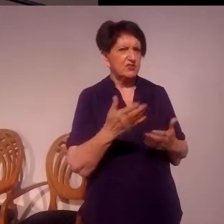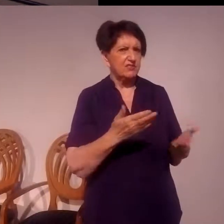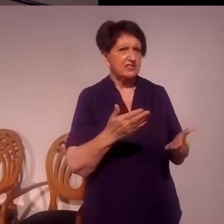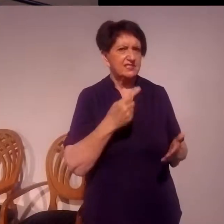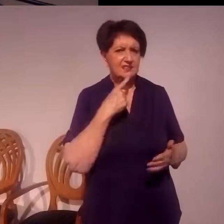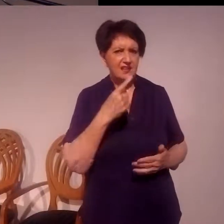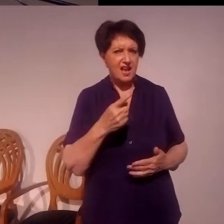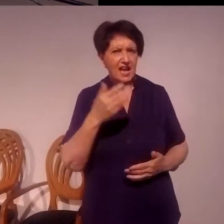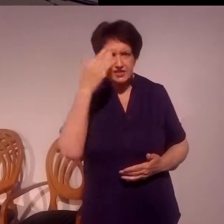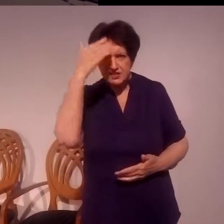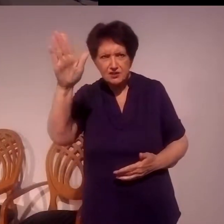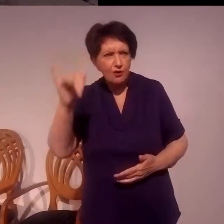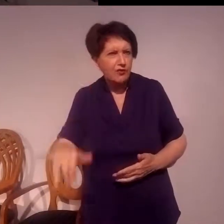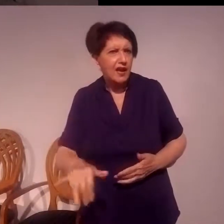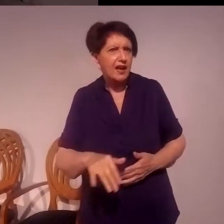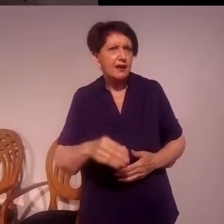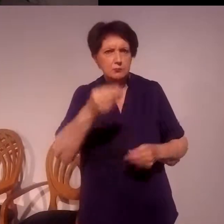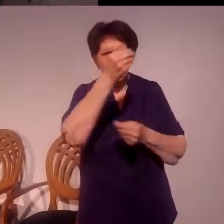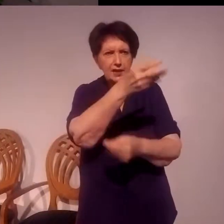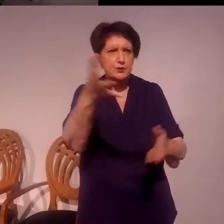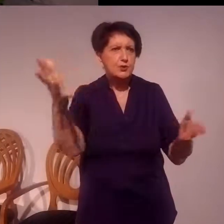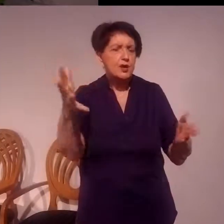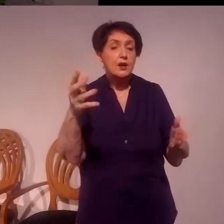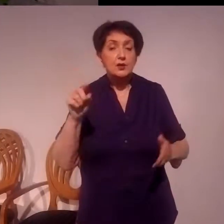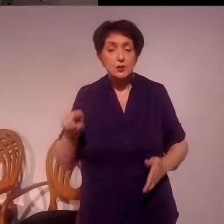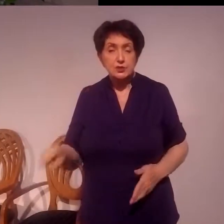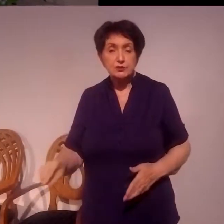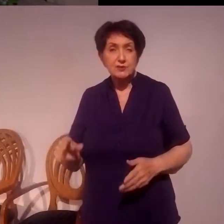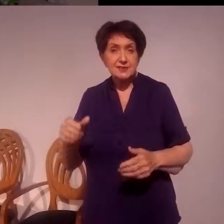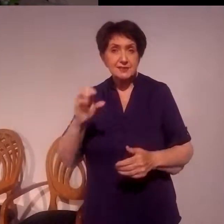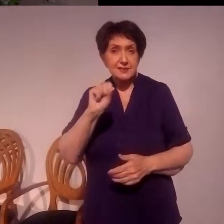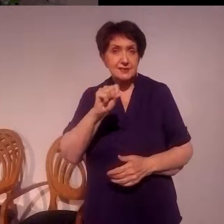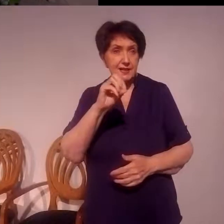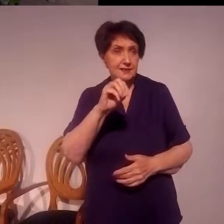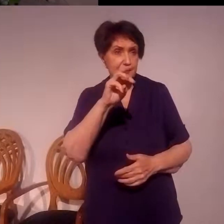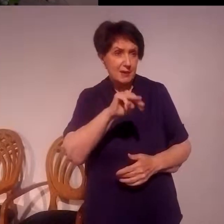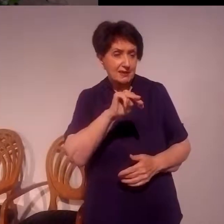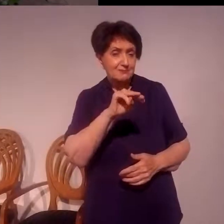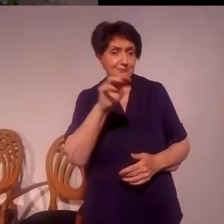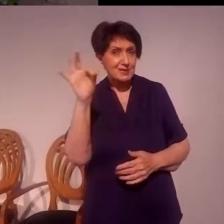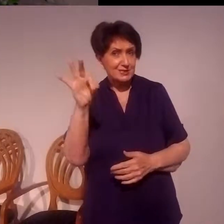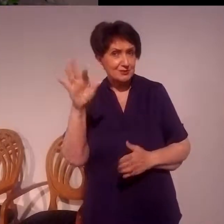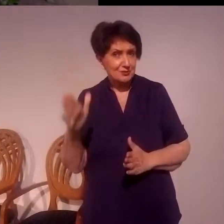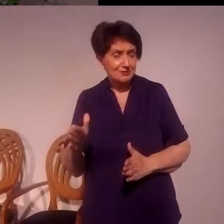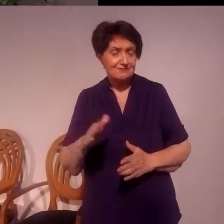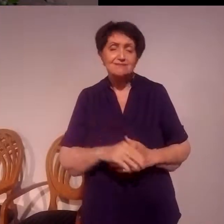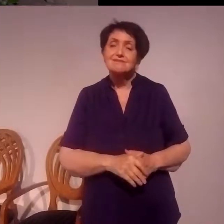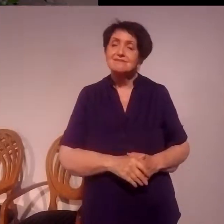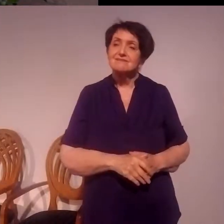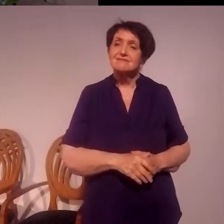starting off with letting you know that she was a Science of Mind minister.